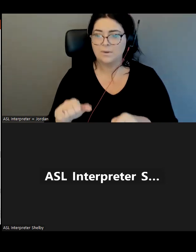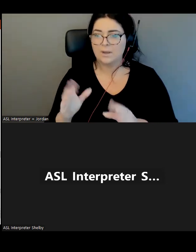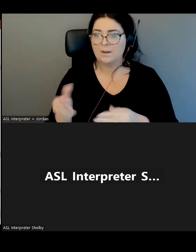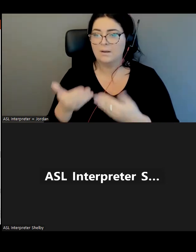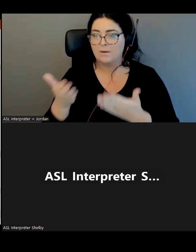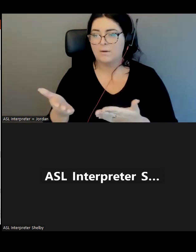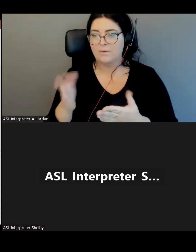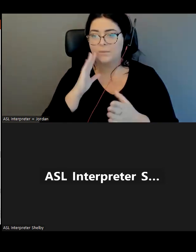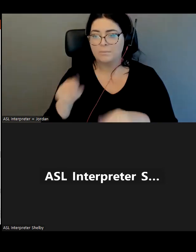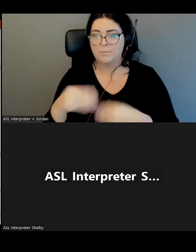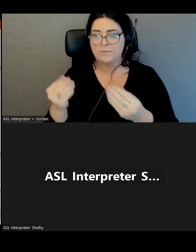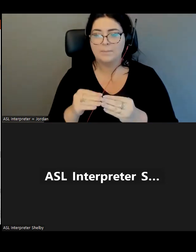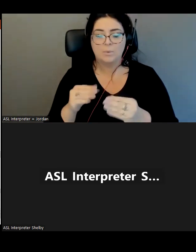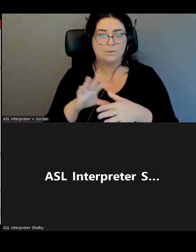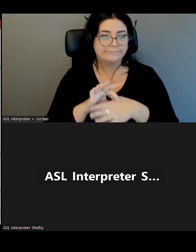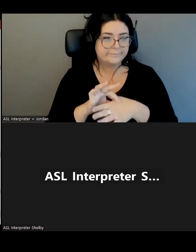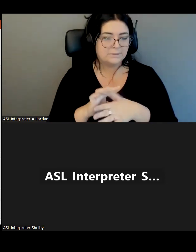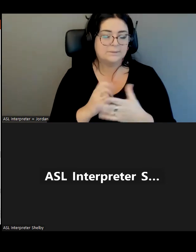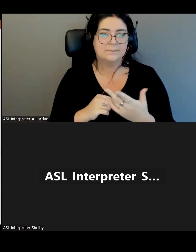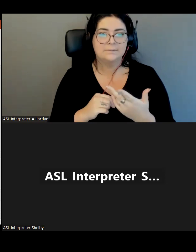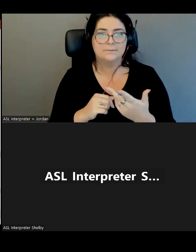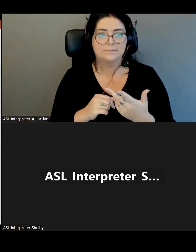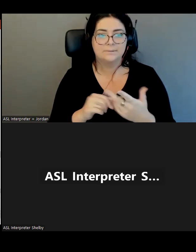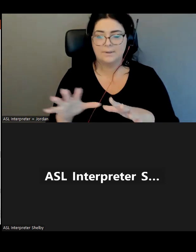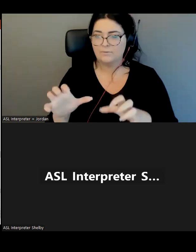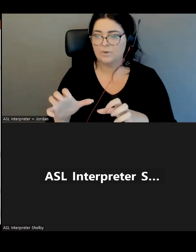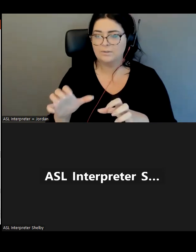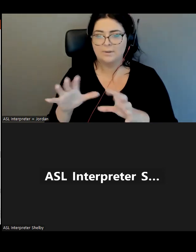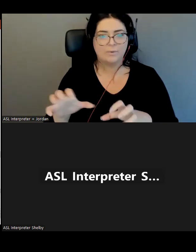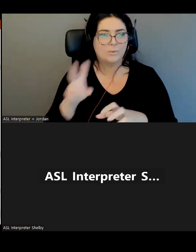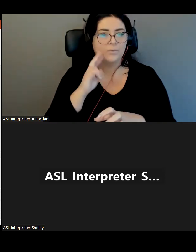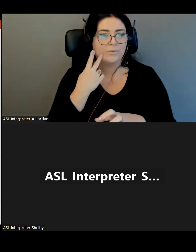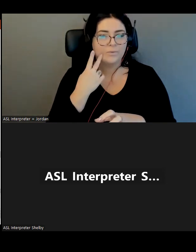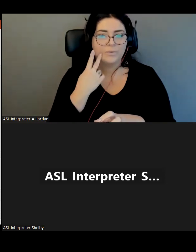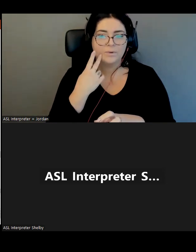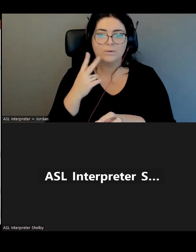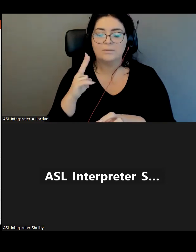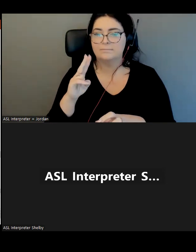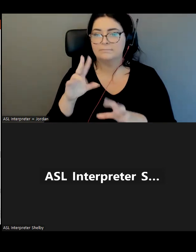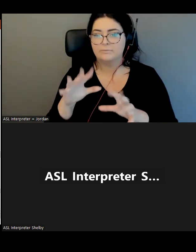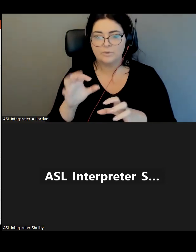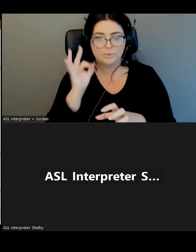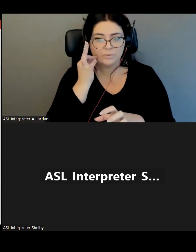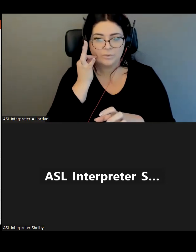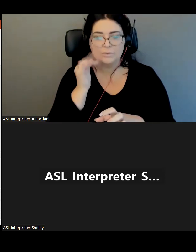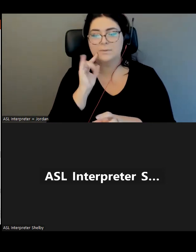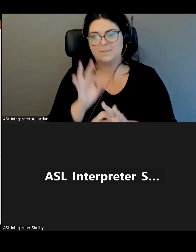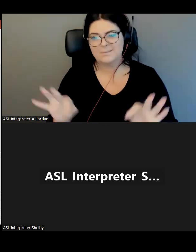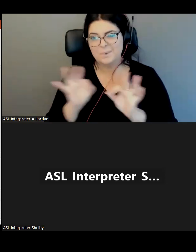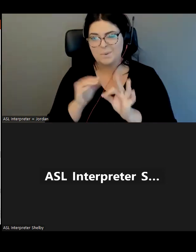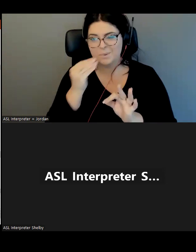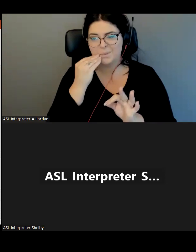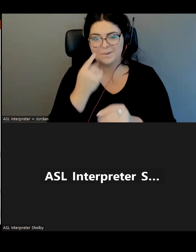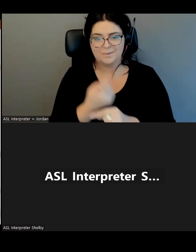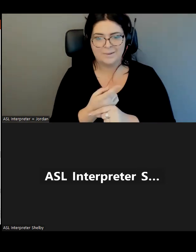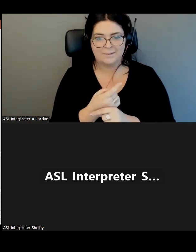and providing more meats and freezer products like frozen vegetables and frozen fruits that we know are very important.